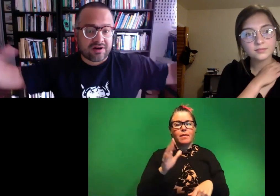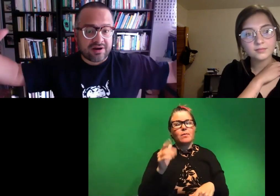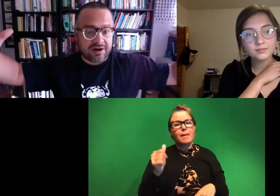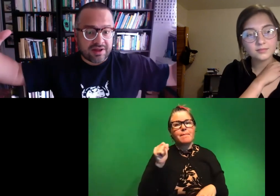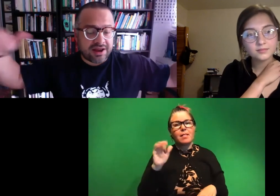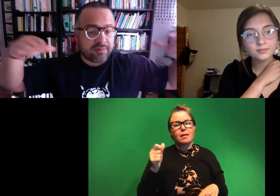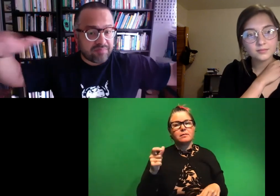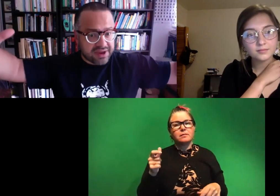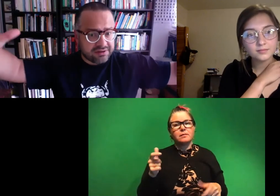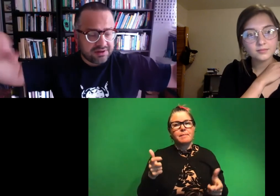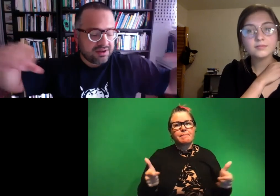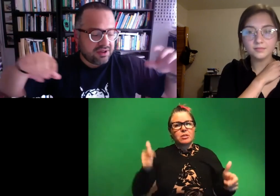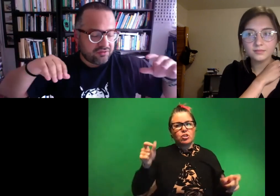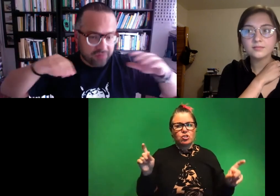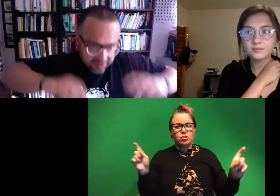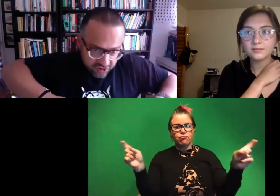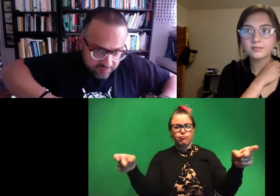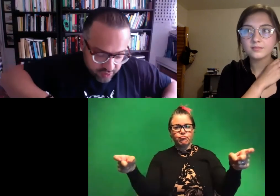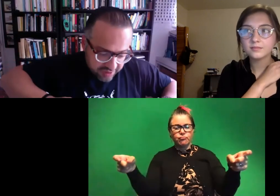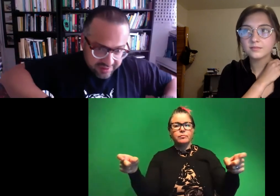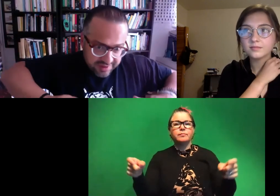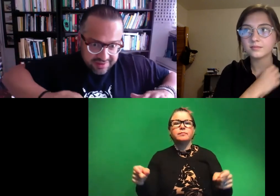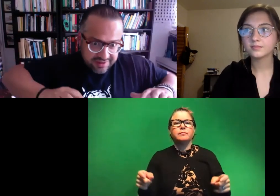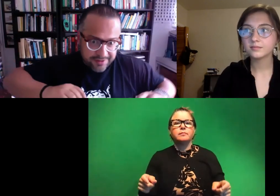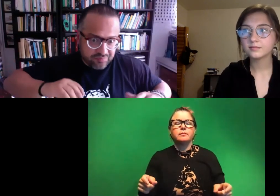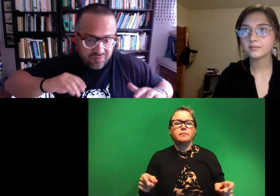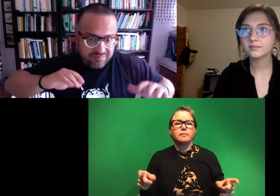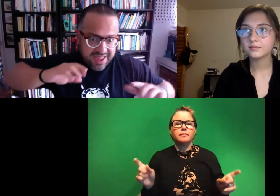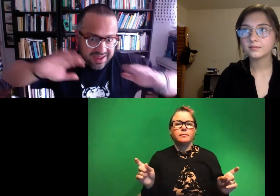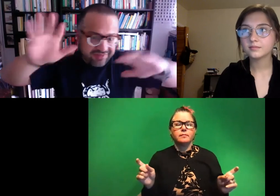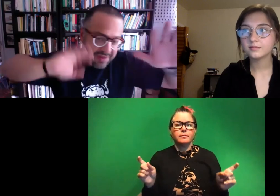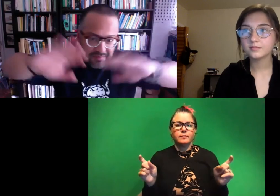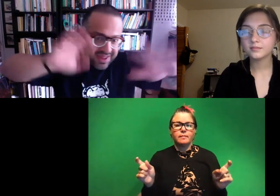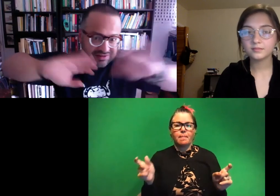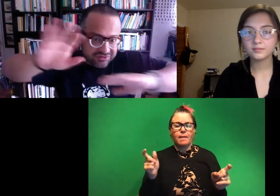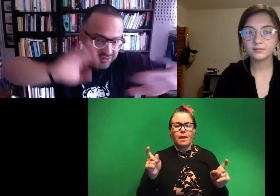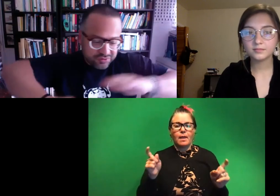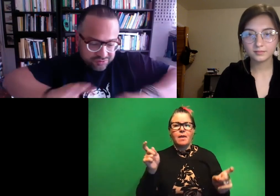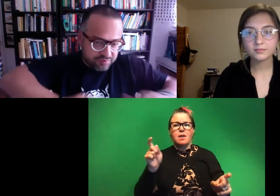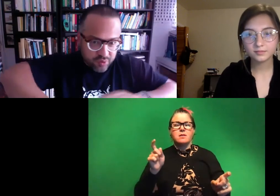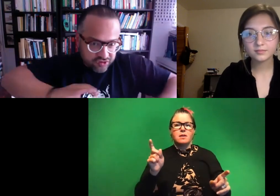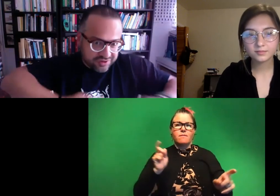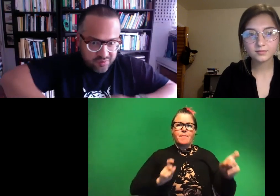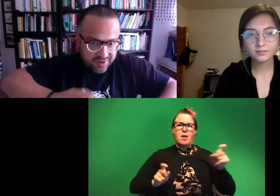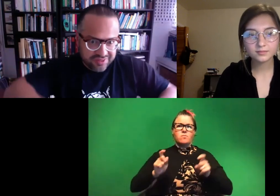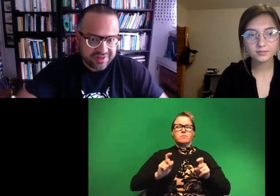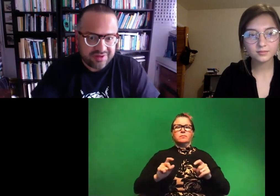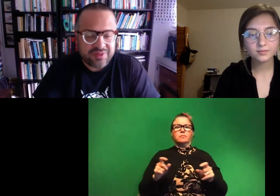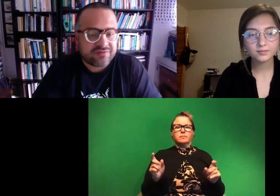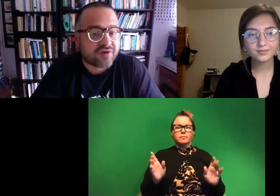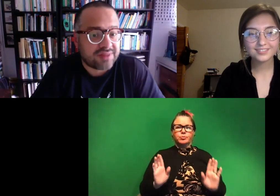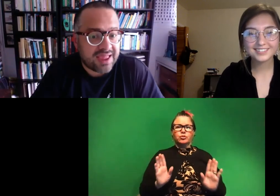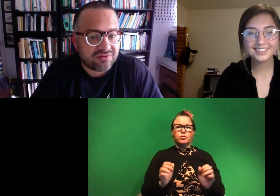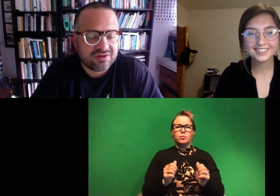legs are a little bit bigger. Mm. So they just put it back and they begin to push it